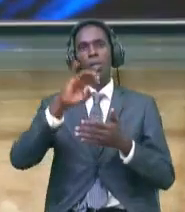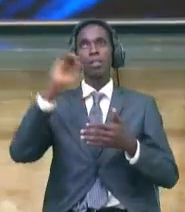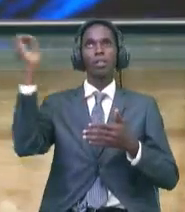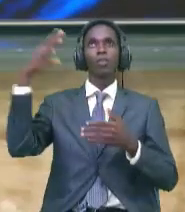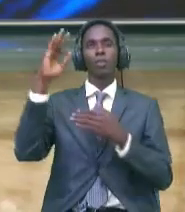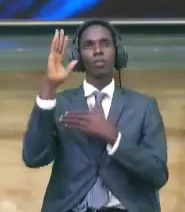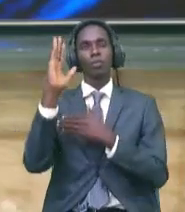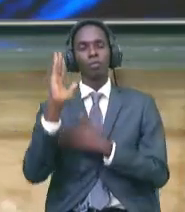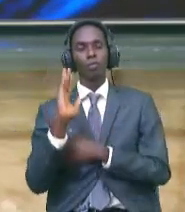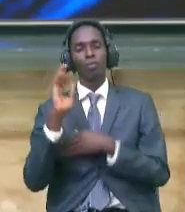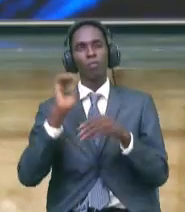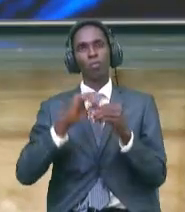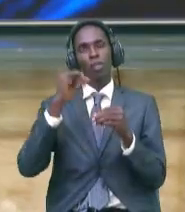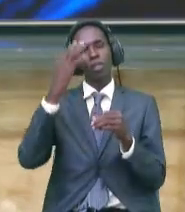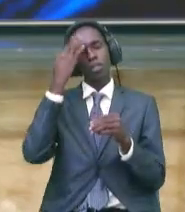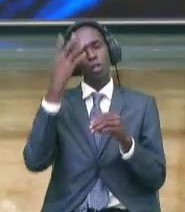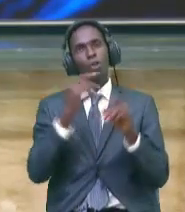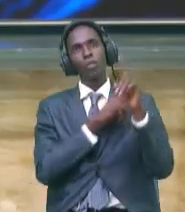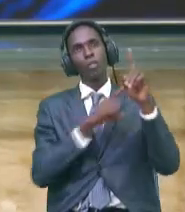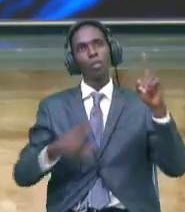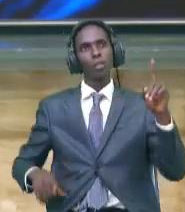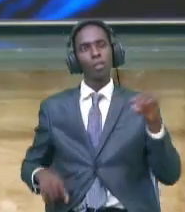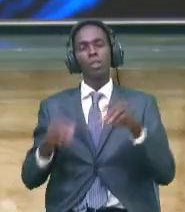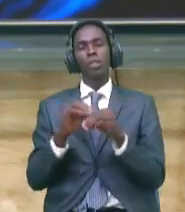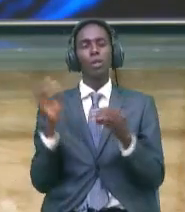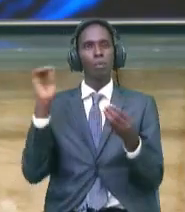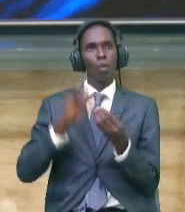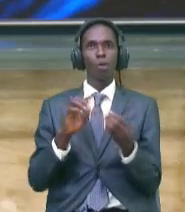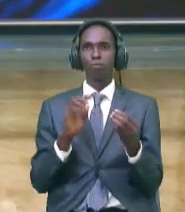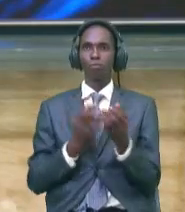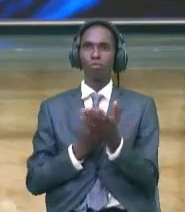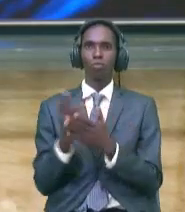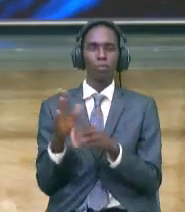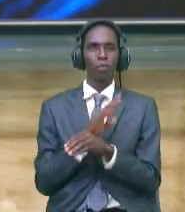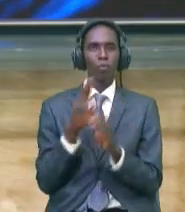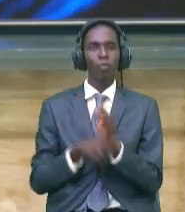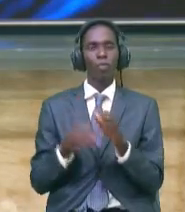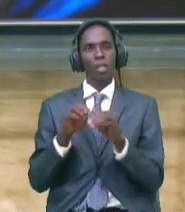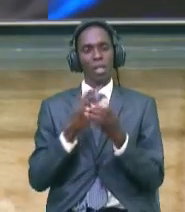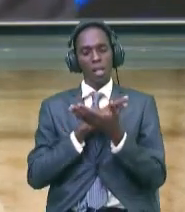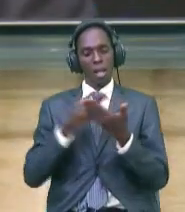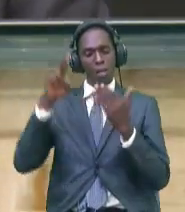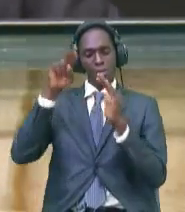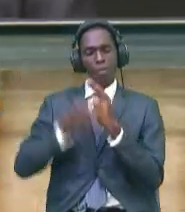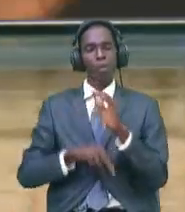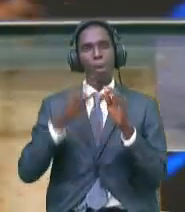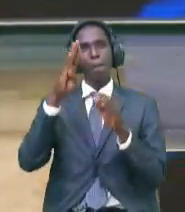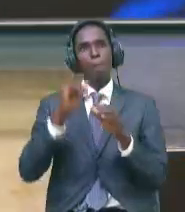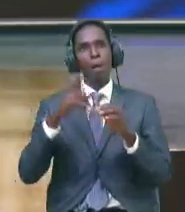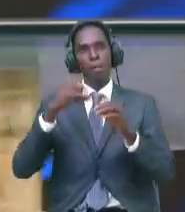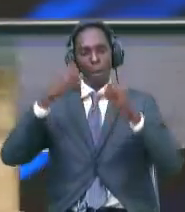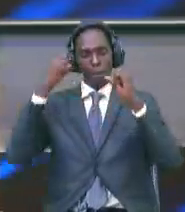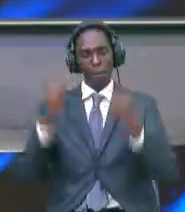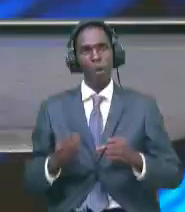in the knowledge of the Lord, in all sincerity and in righteousness, by the power of the Spirit